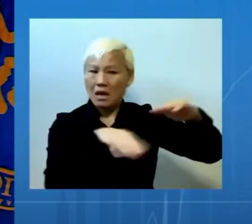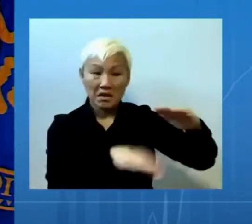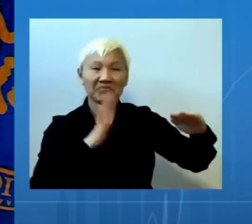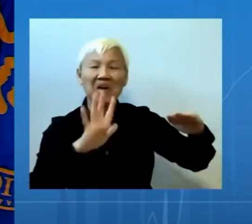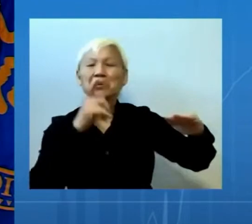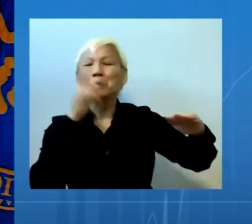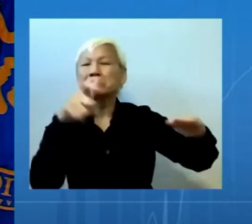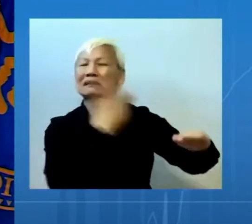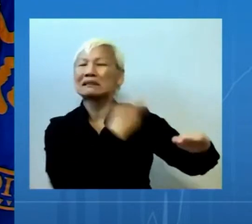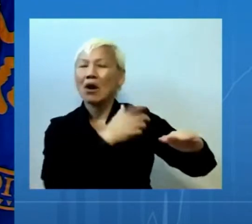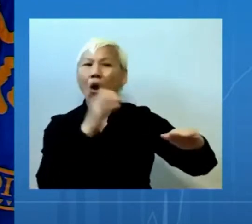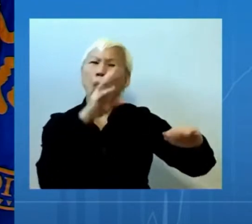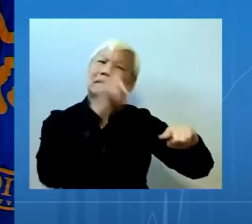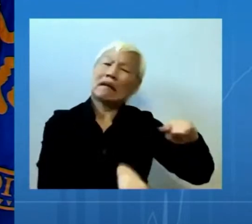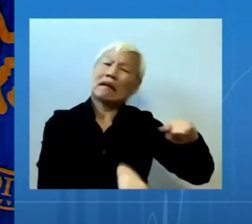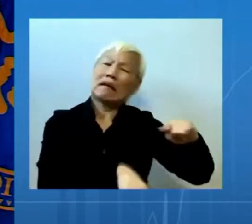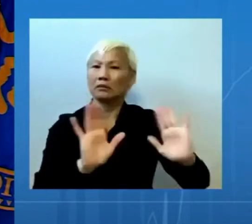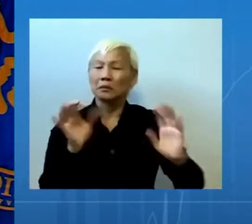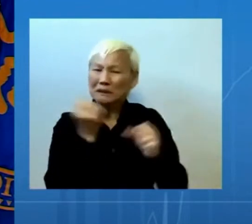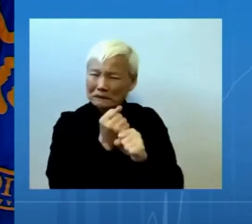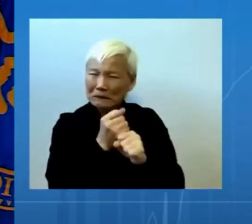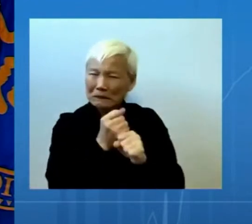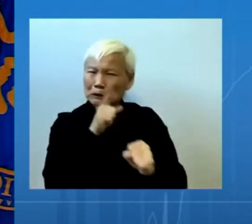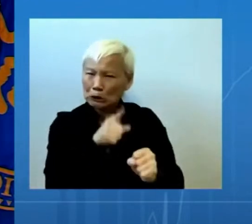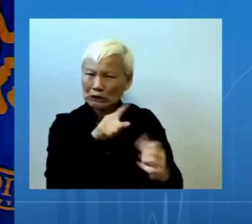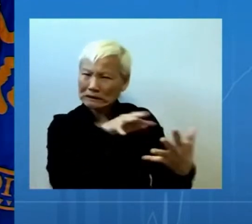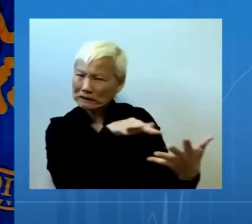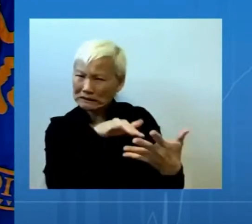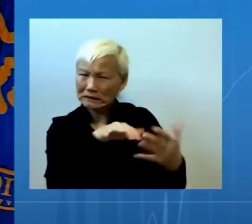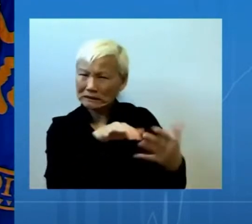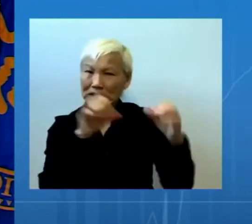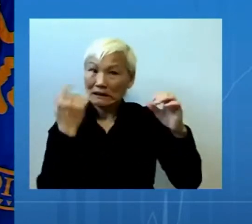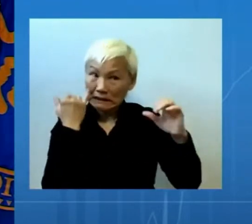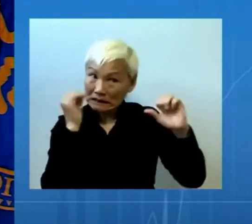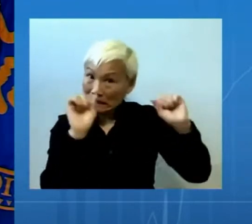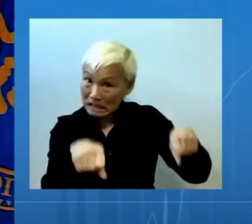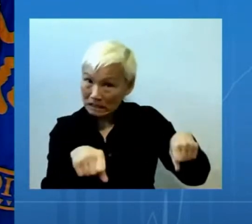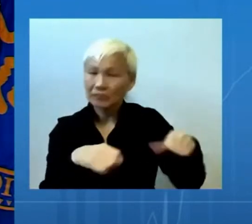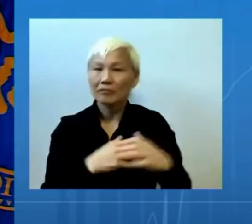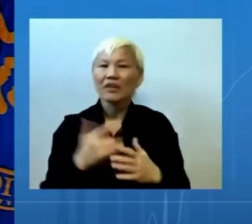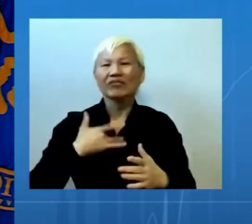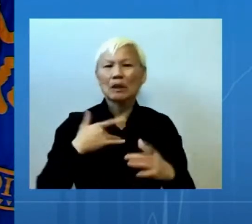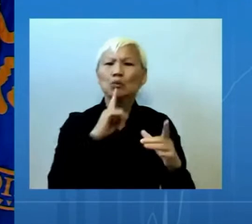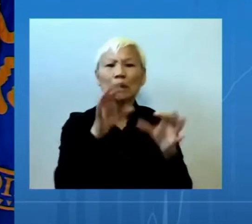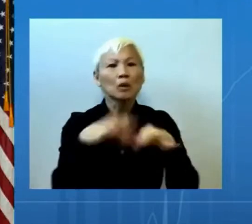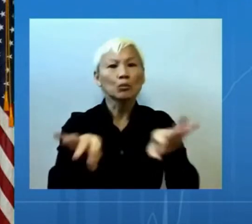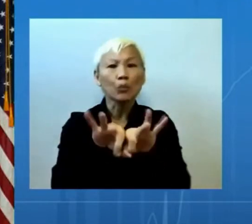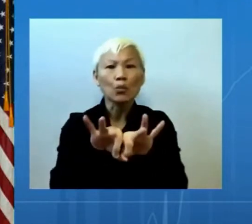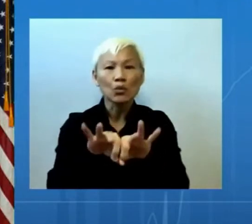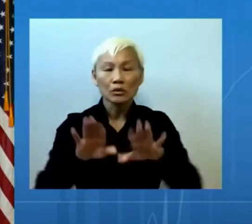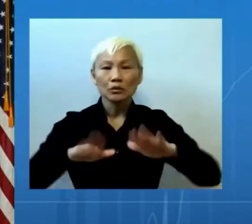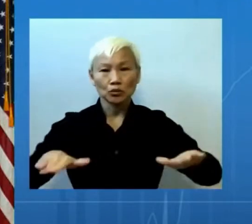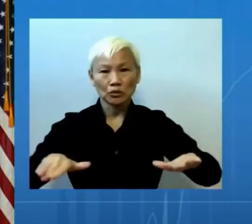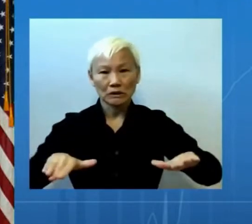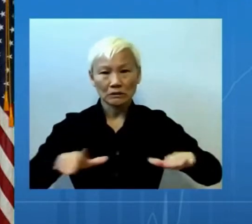but also on the spread of infection. And for that reason, we feel it's important to get children vaccinated. Next question,